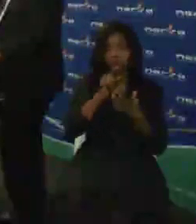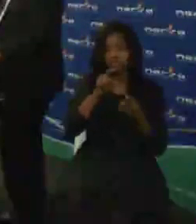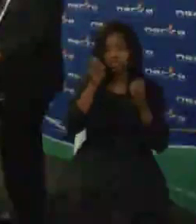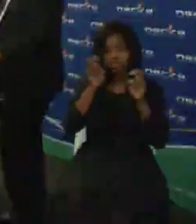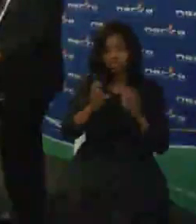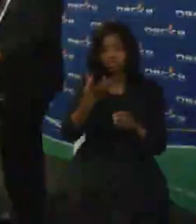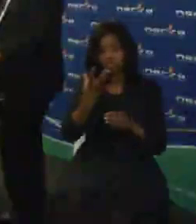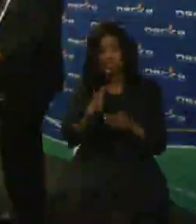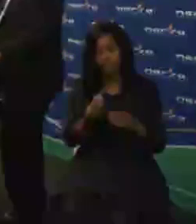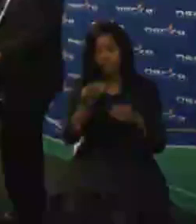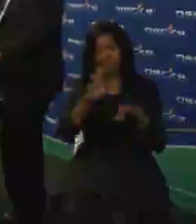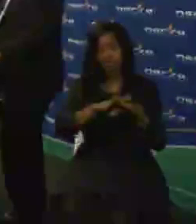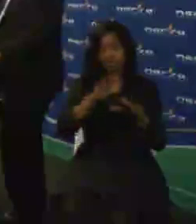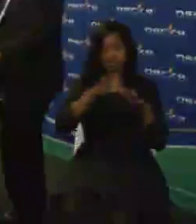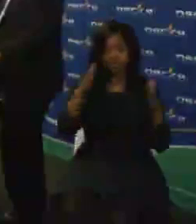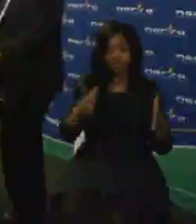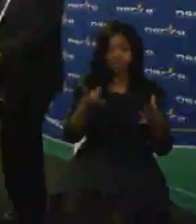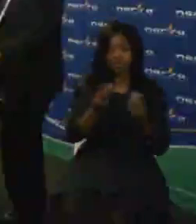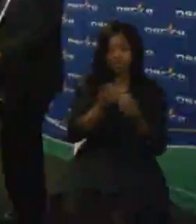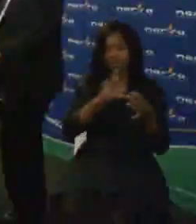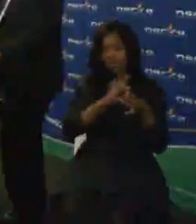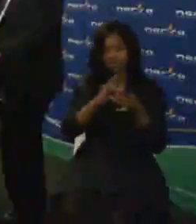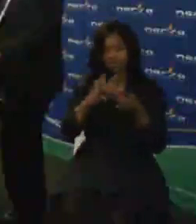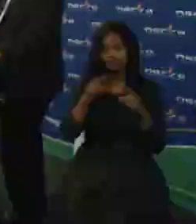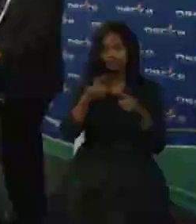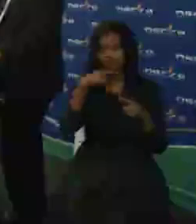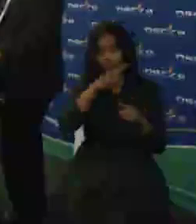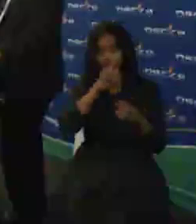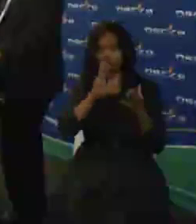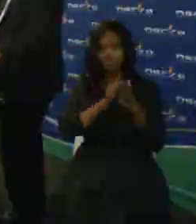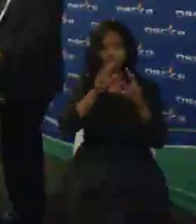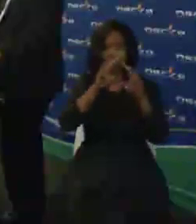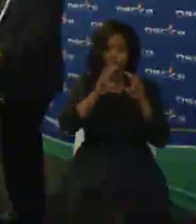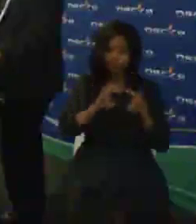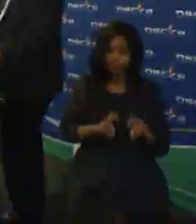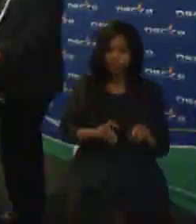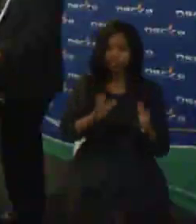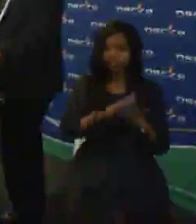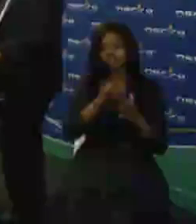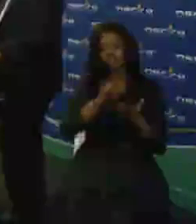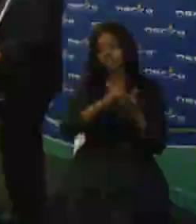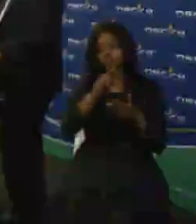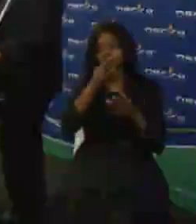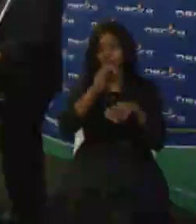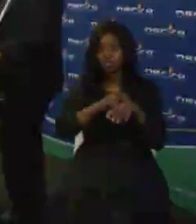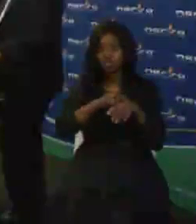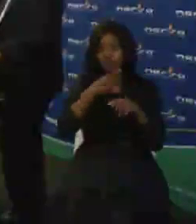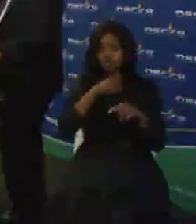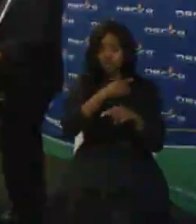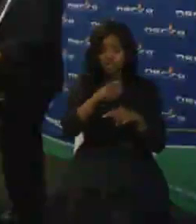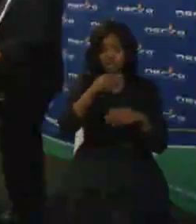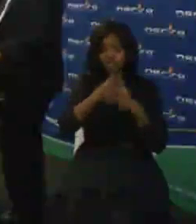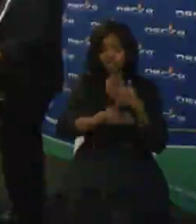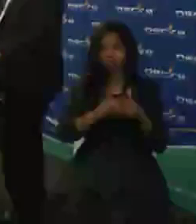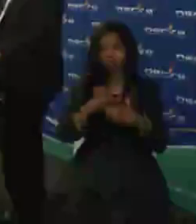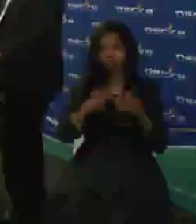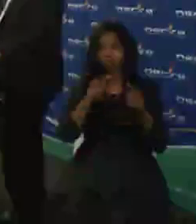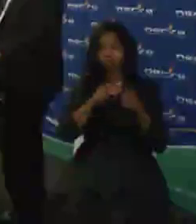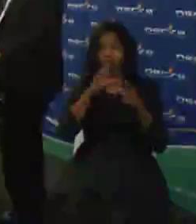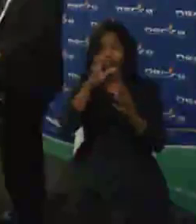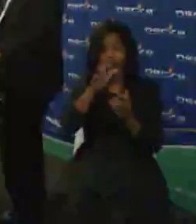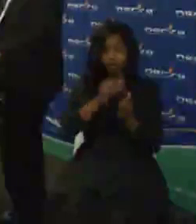table with regard to fraud and investigations, and that you need for those processes to